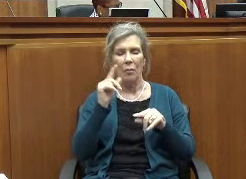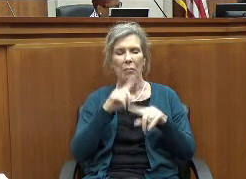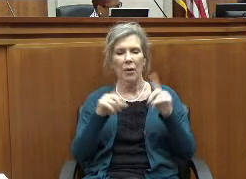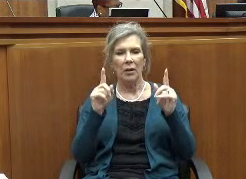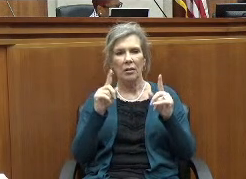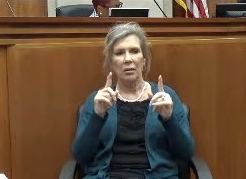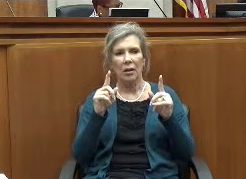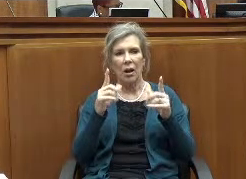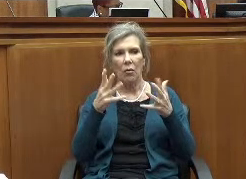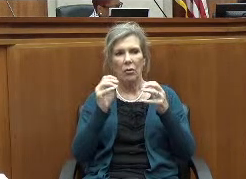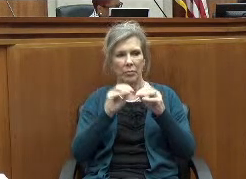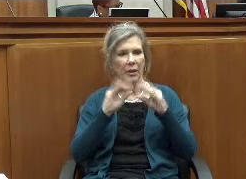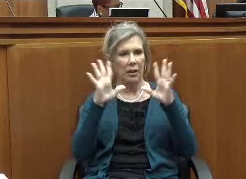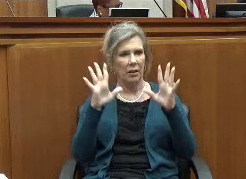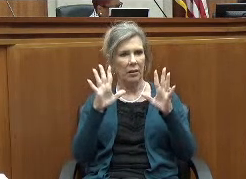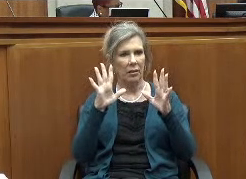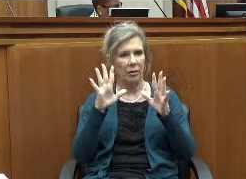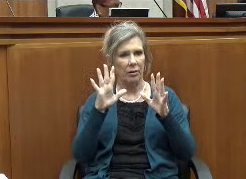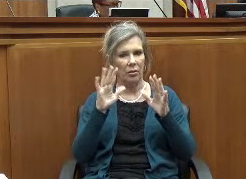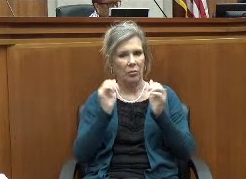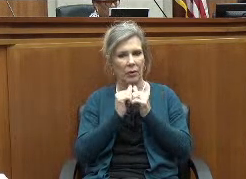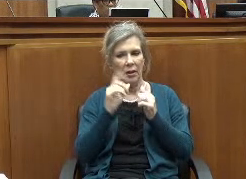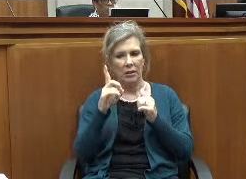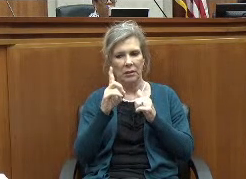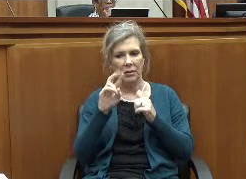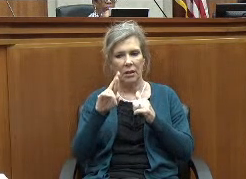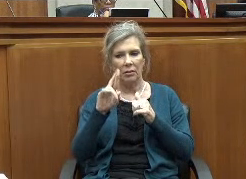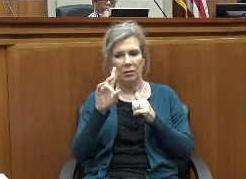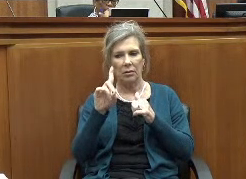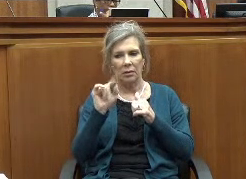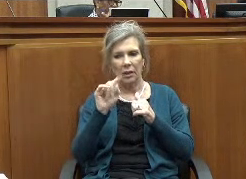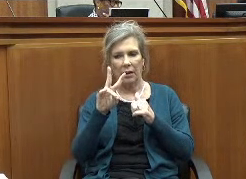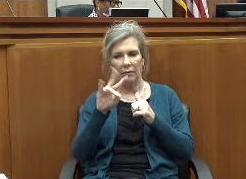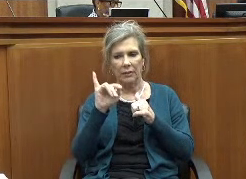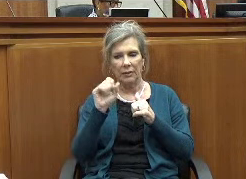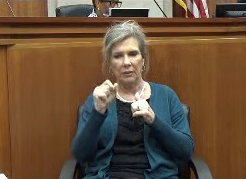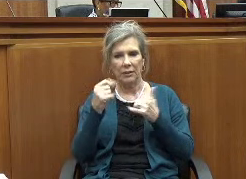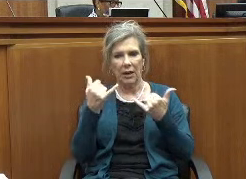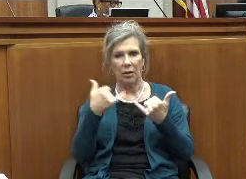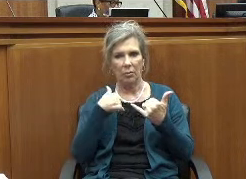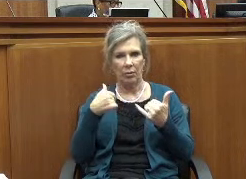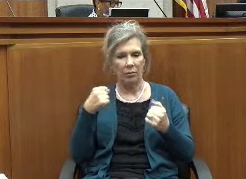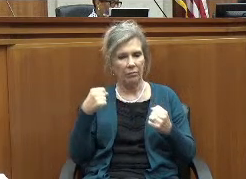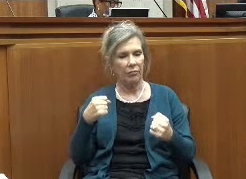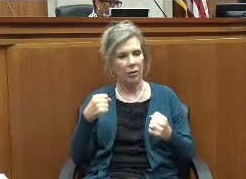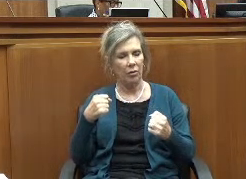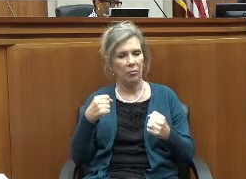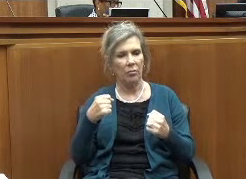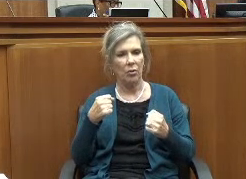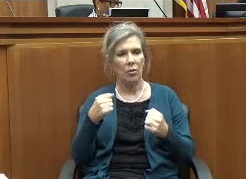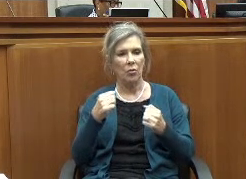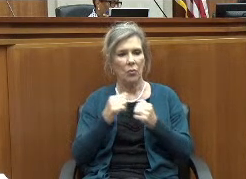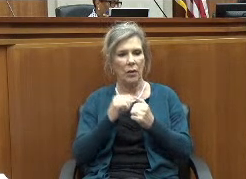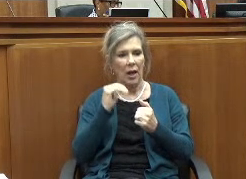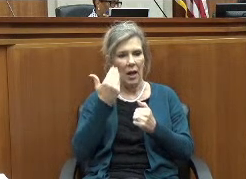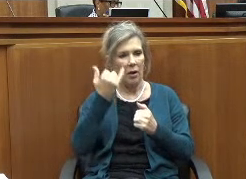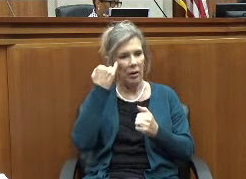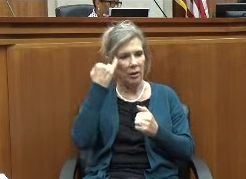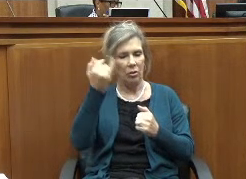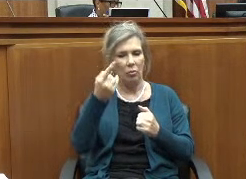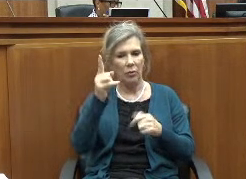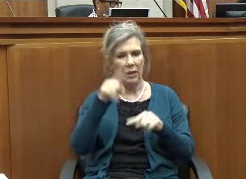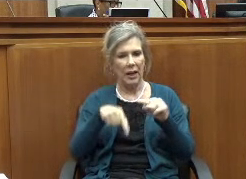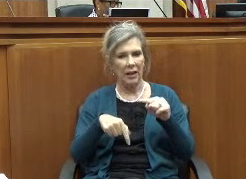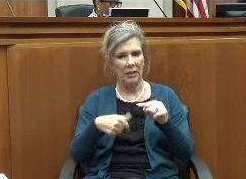that we're at this point, we are pretty firm with standing around the notion that you cannot deny